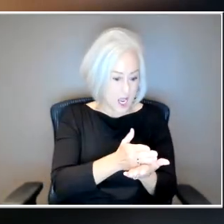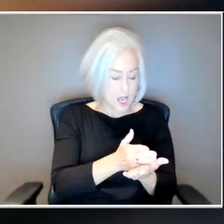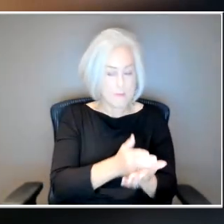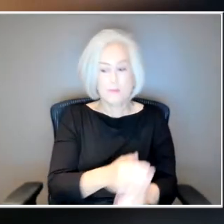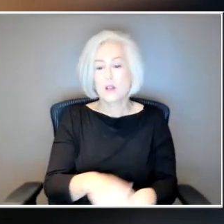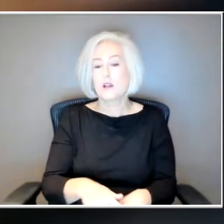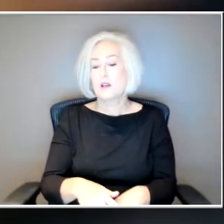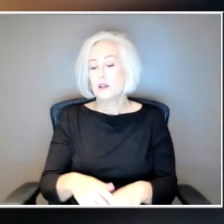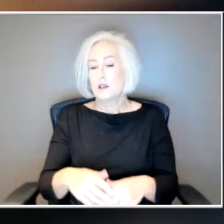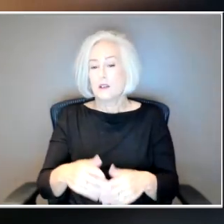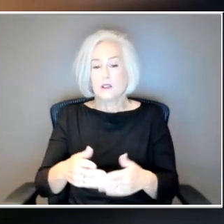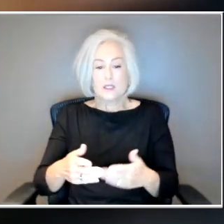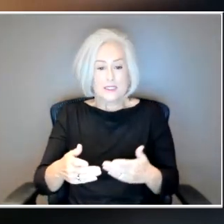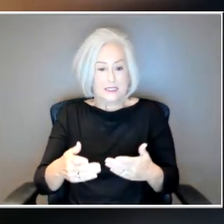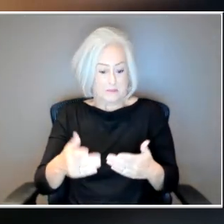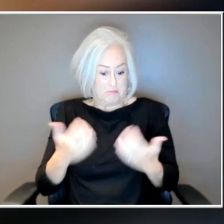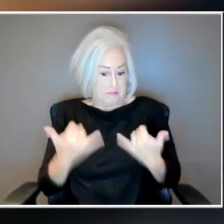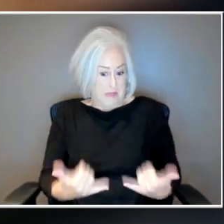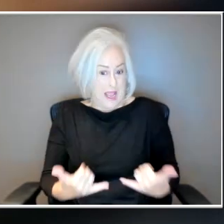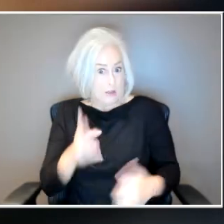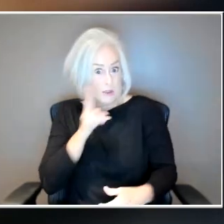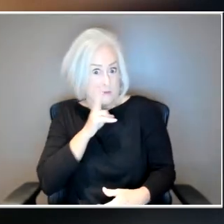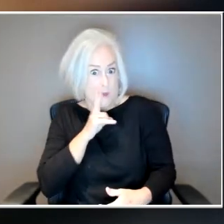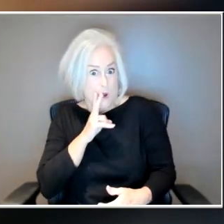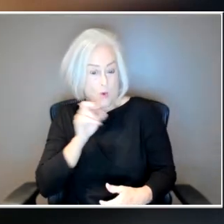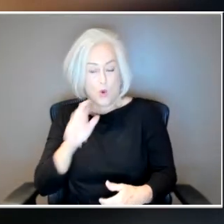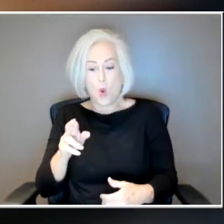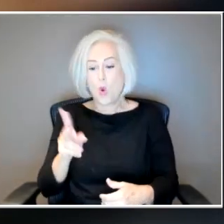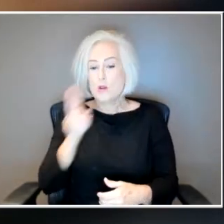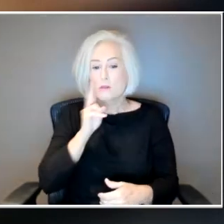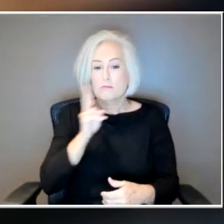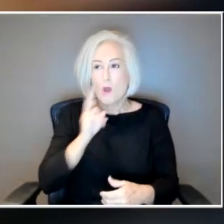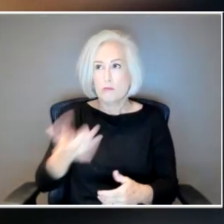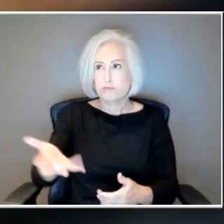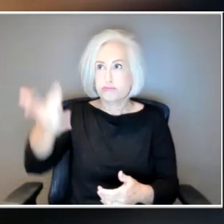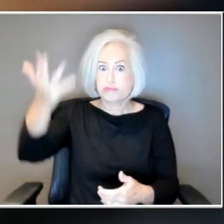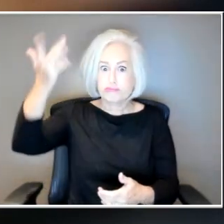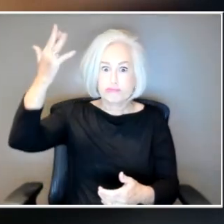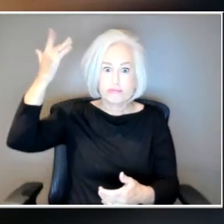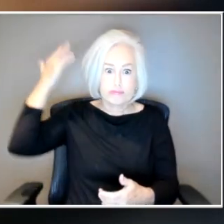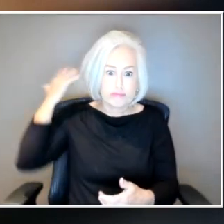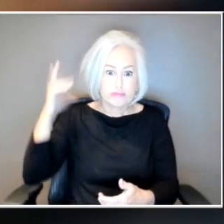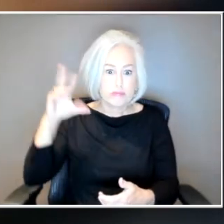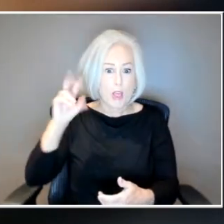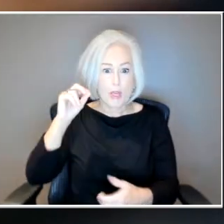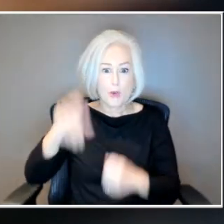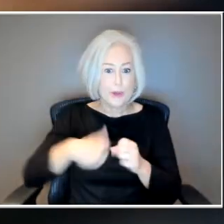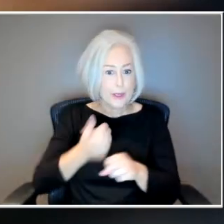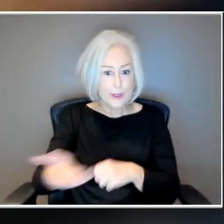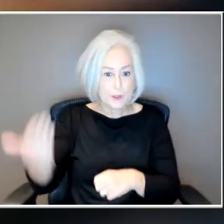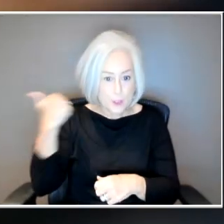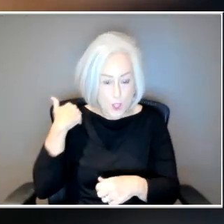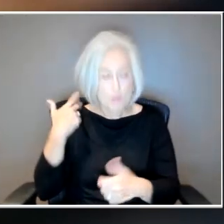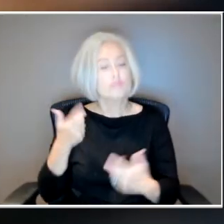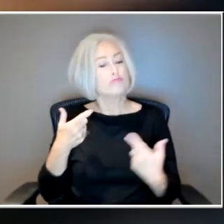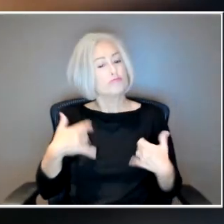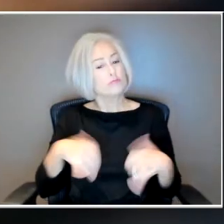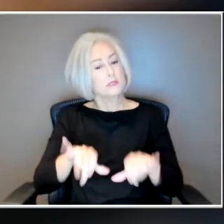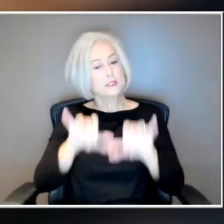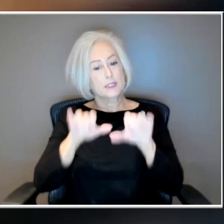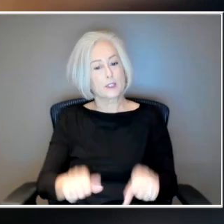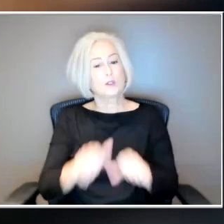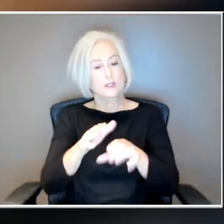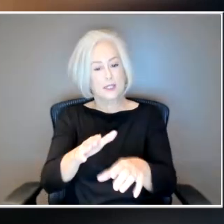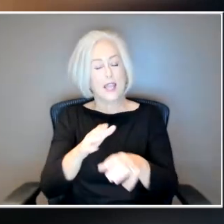smoked. Somebody could be a current smoker, or they could have smoked and quit 30 years ago or more, and they would still be eligible as long